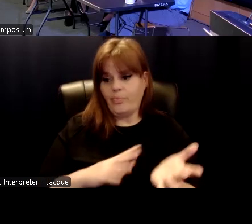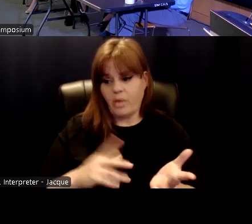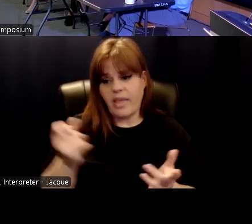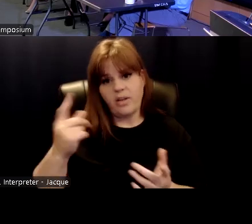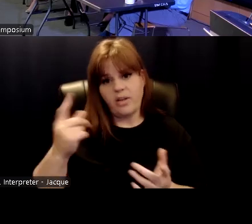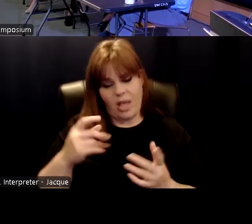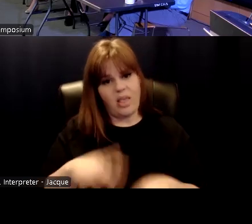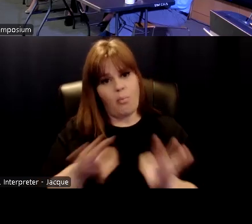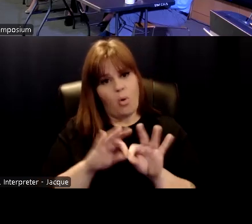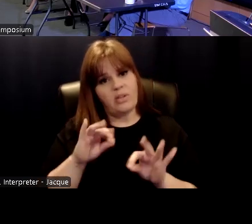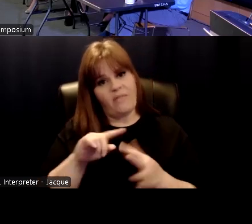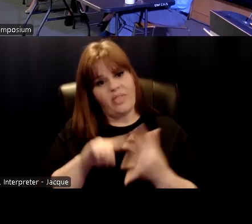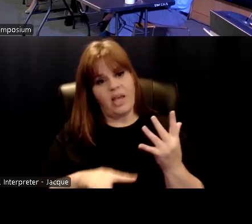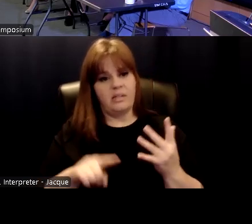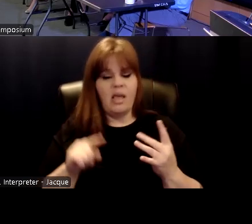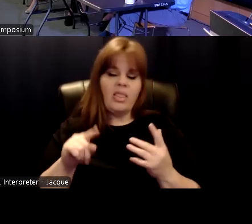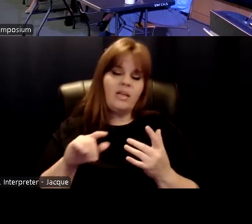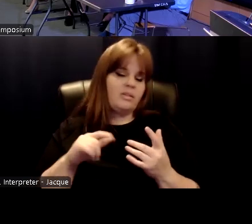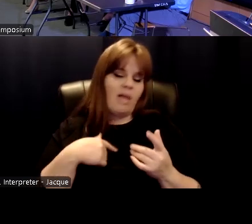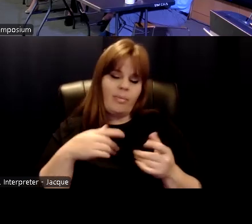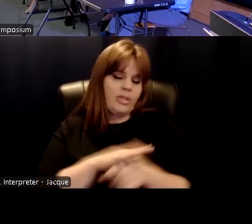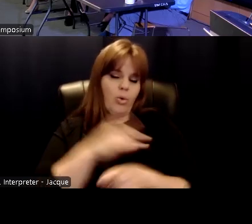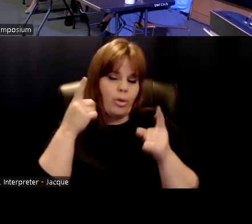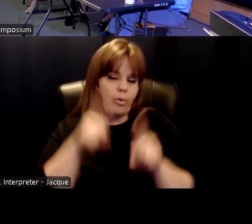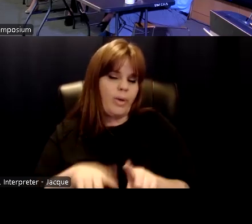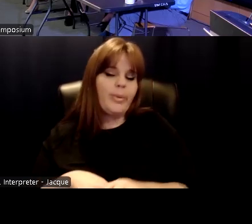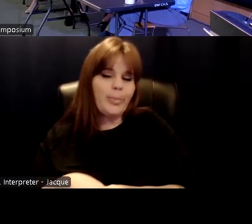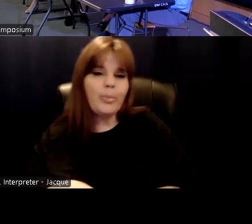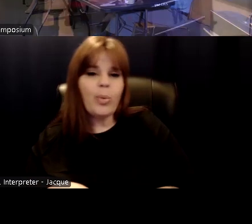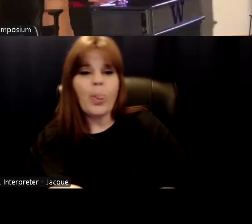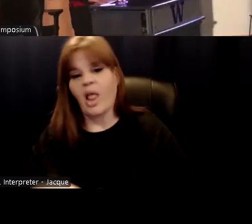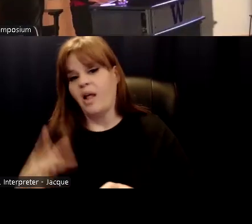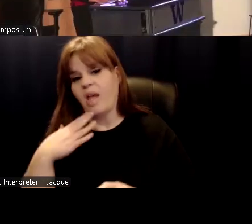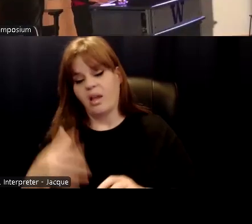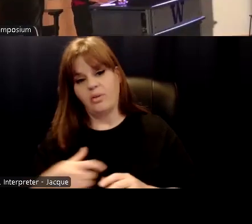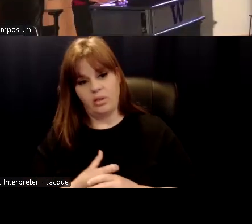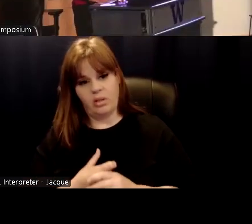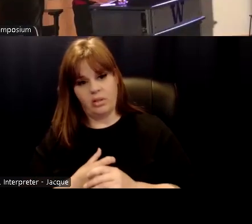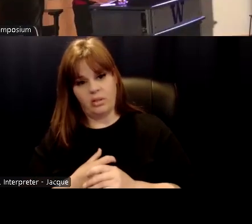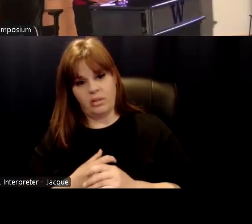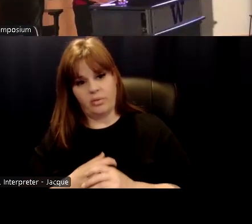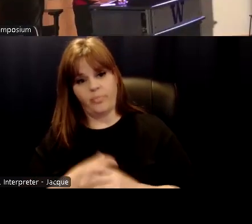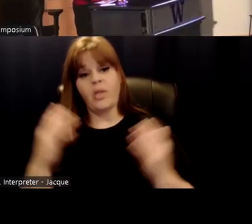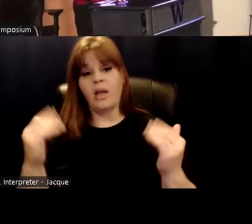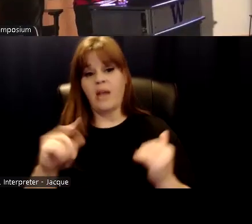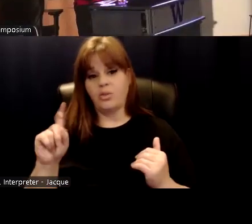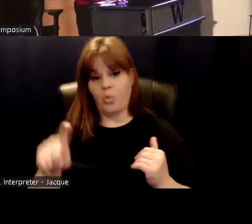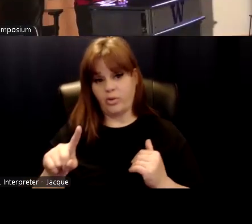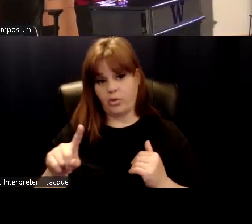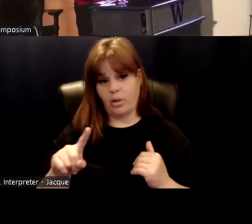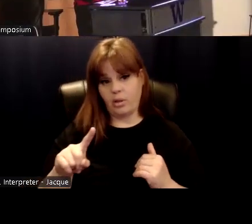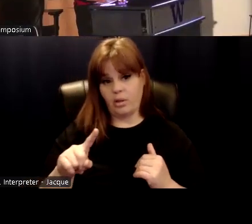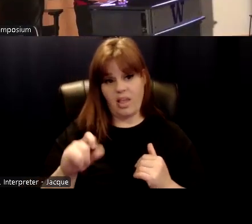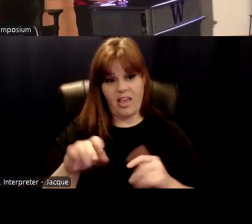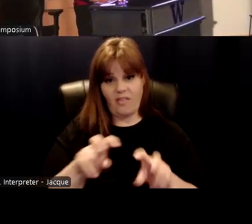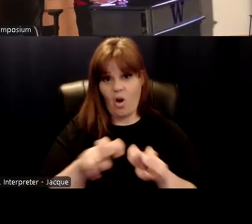this. So I'm in total agreement. Thank you. So the next question, actually, if all